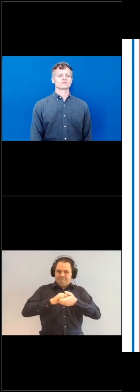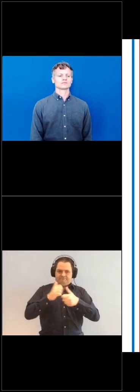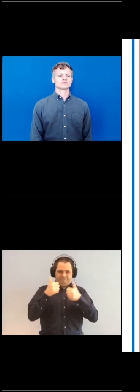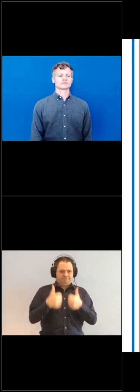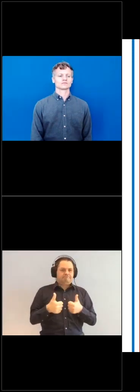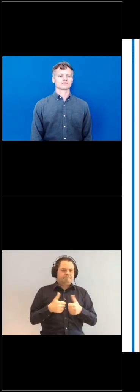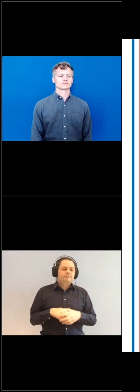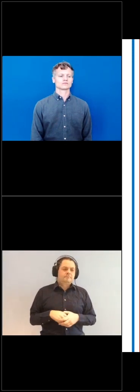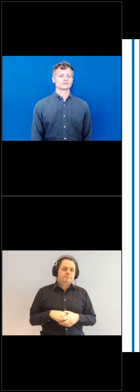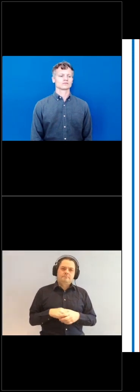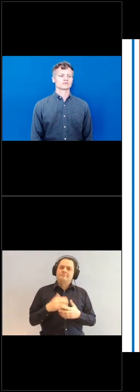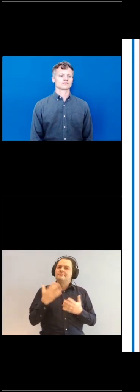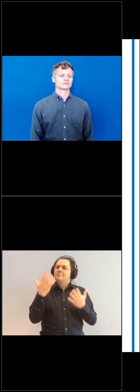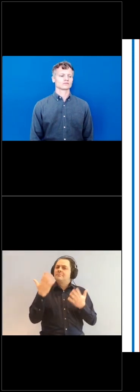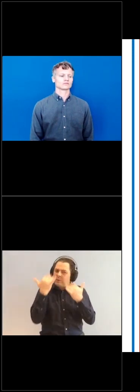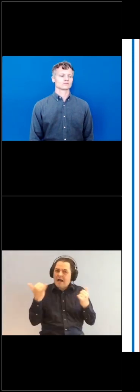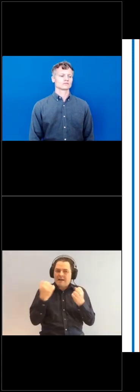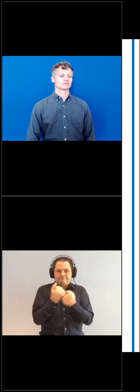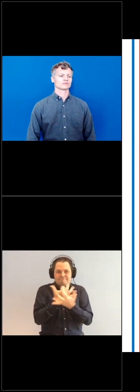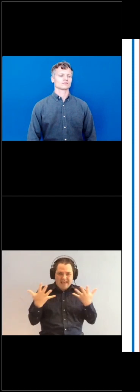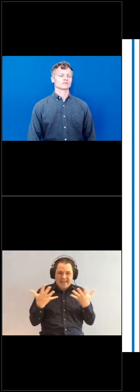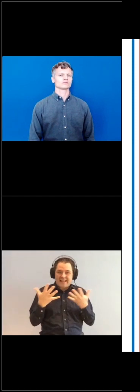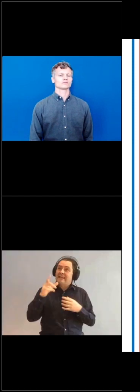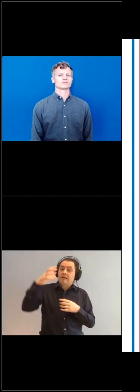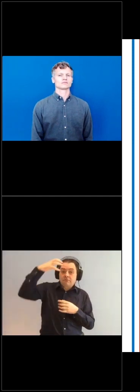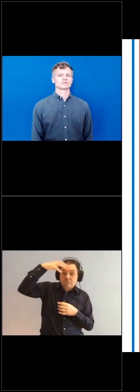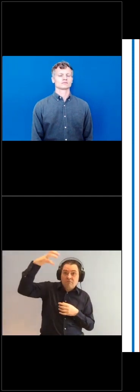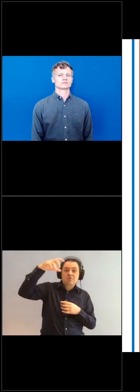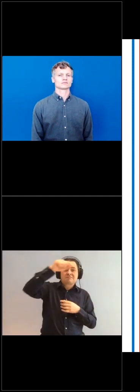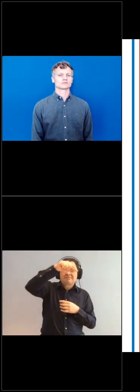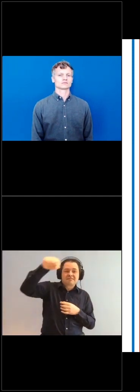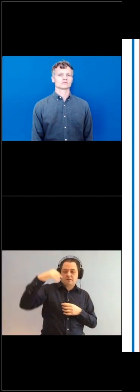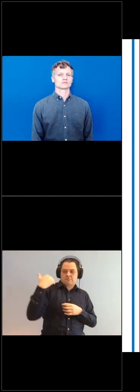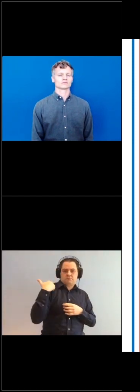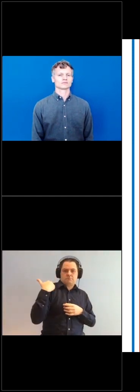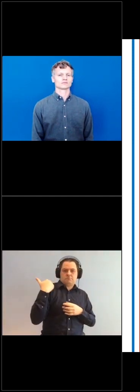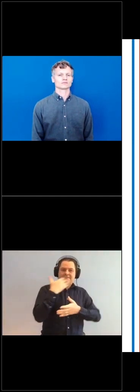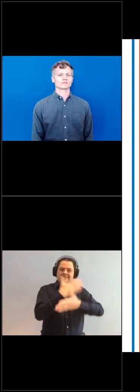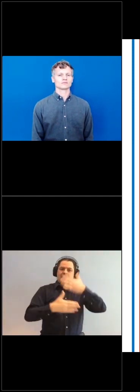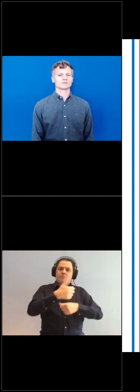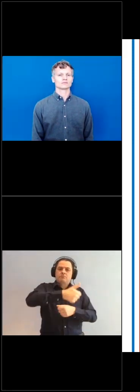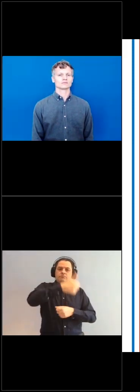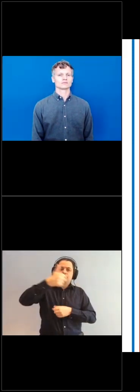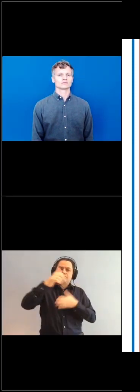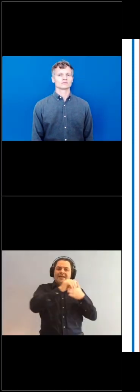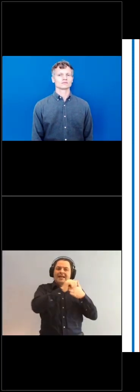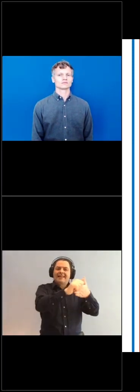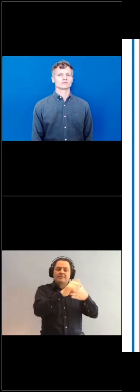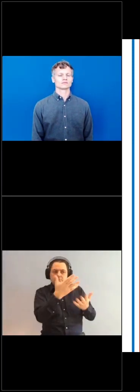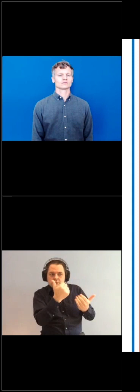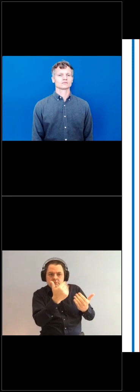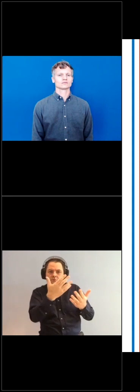engaging disability leaders and organization of persons with disabilities in the response.